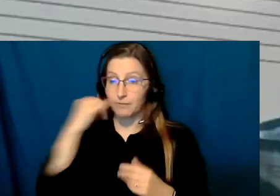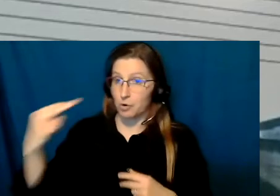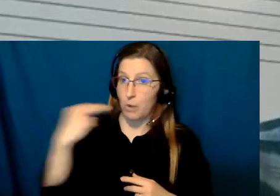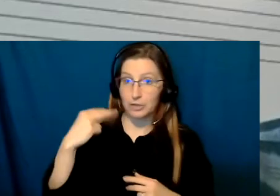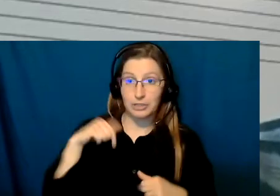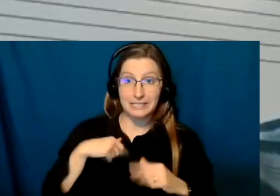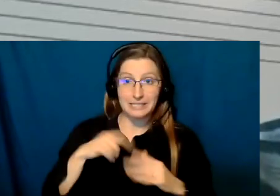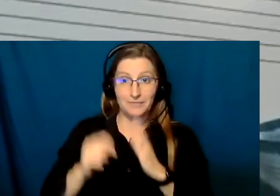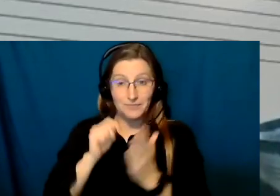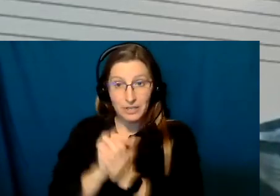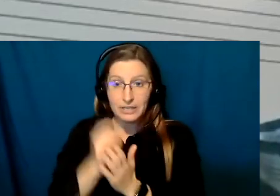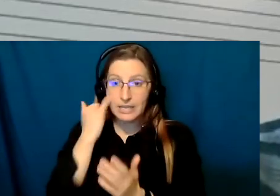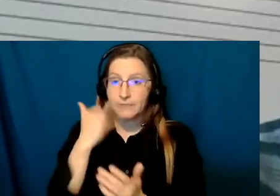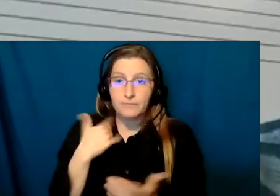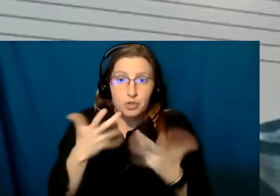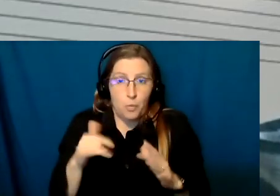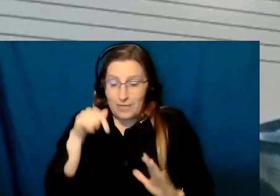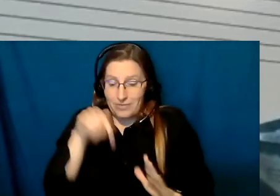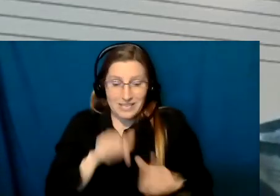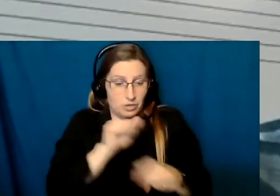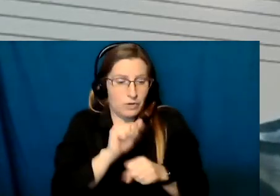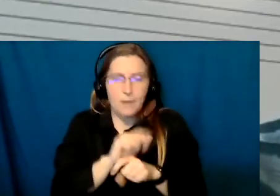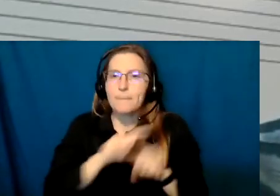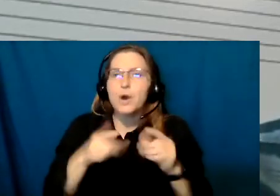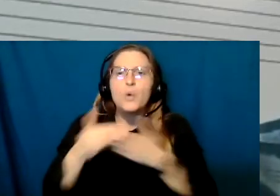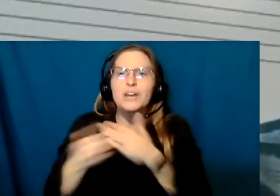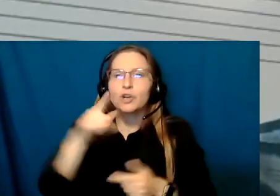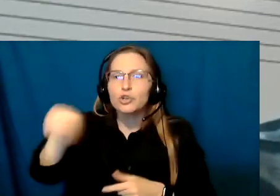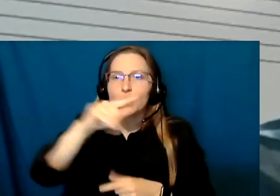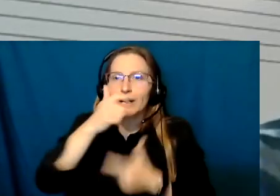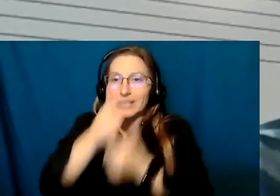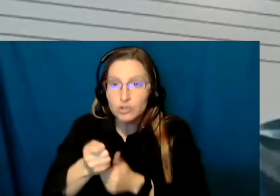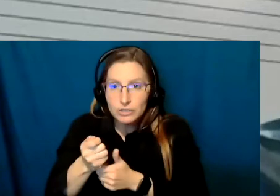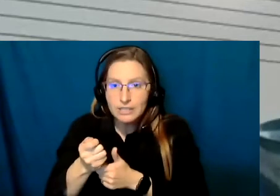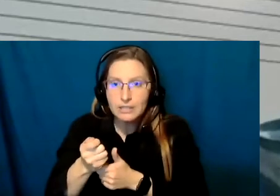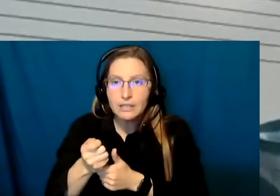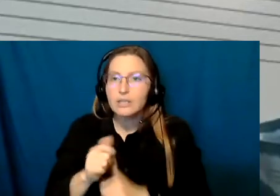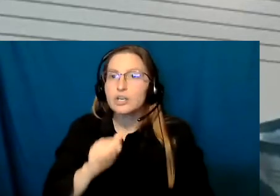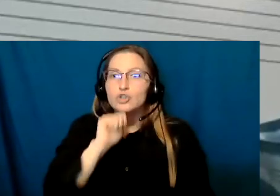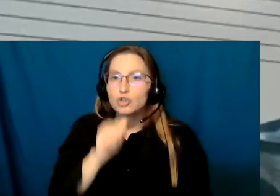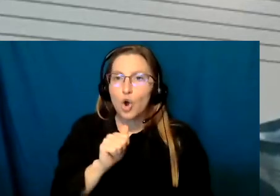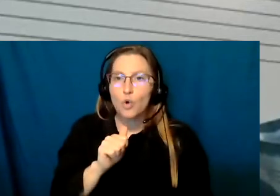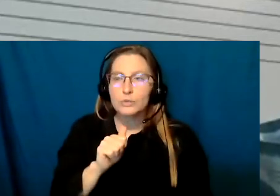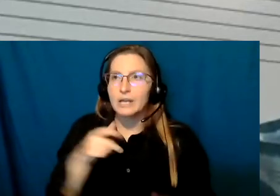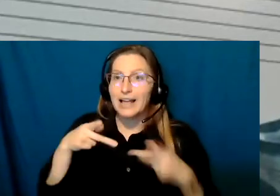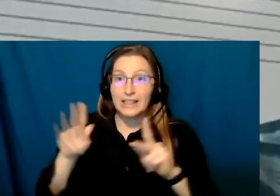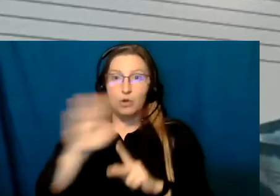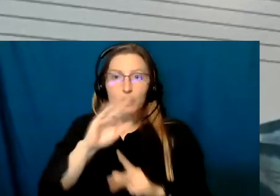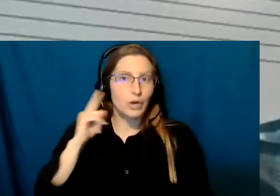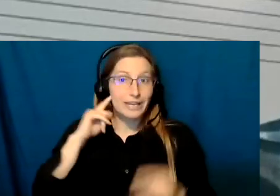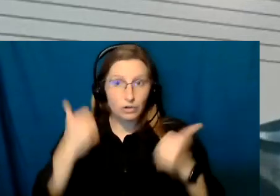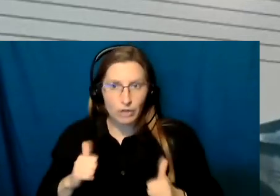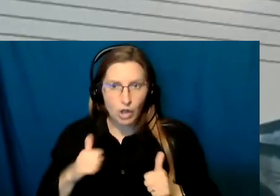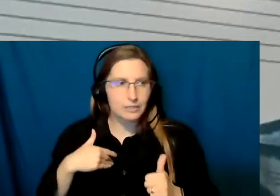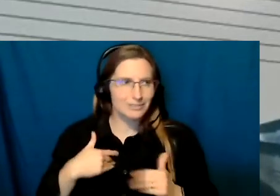a career like this, whatever career you are interested in, don't let your hearing loss hold you back in any